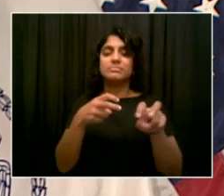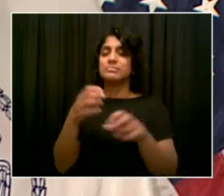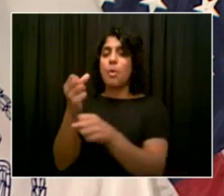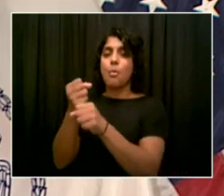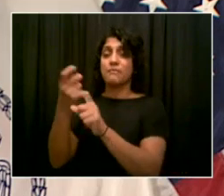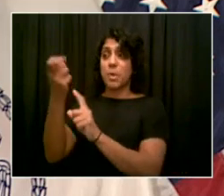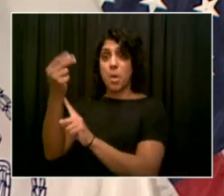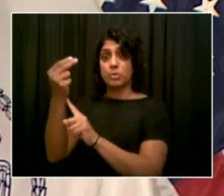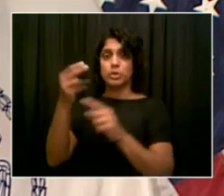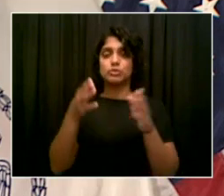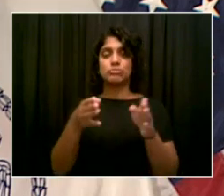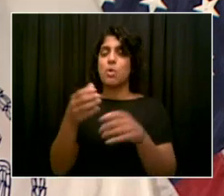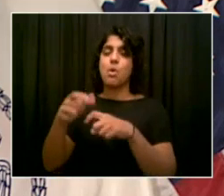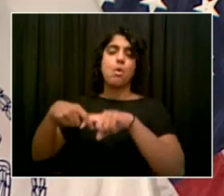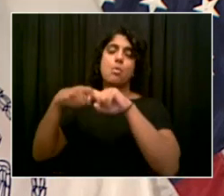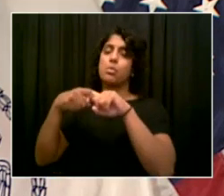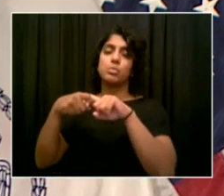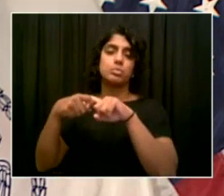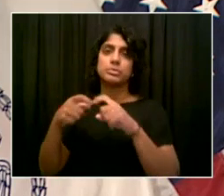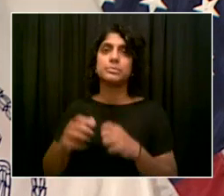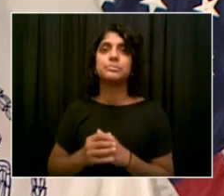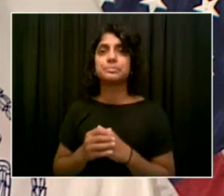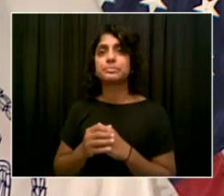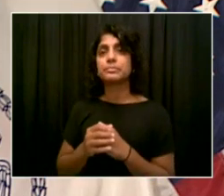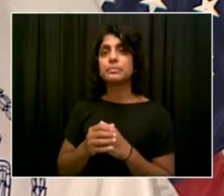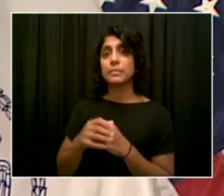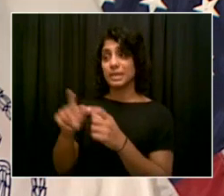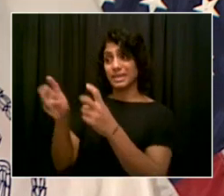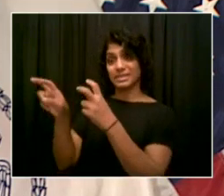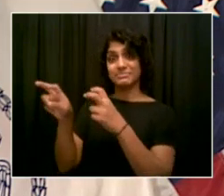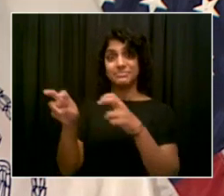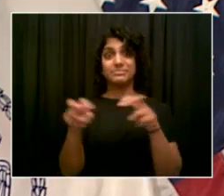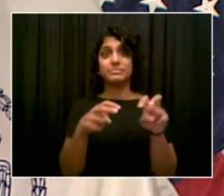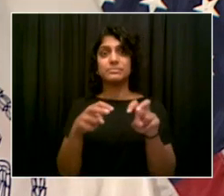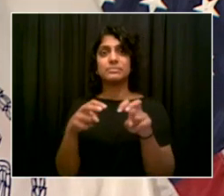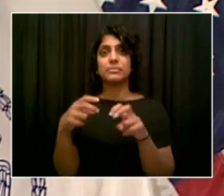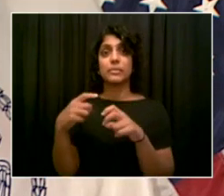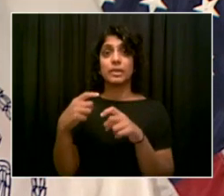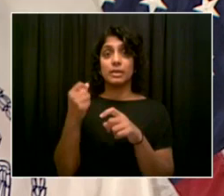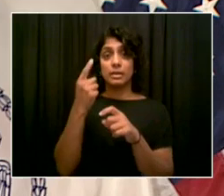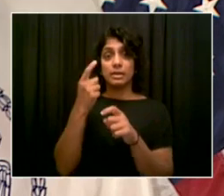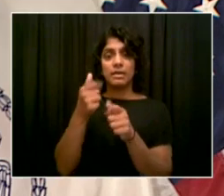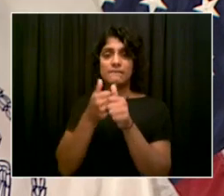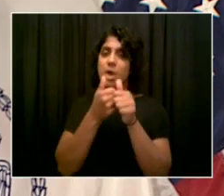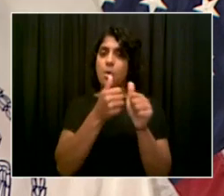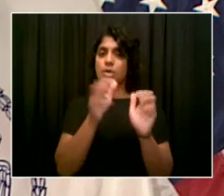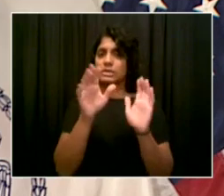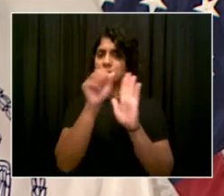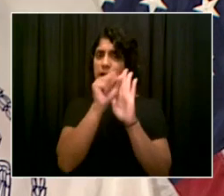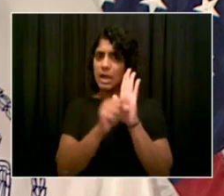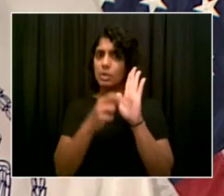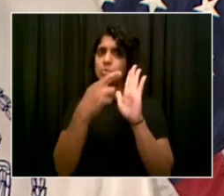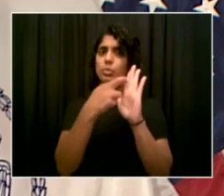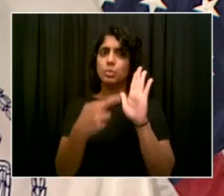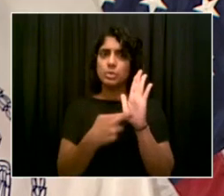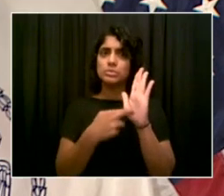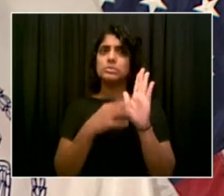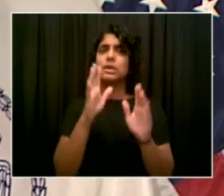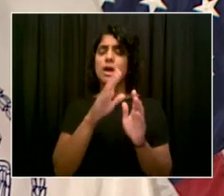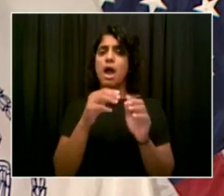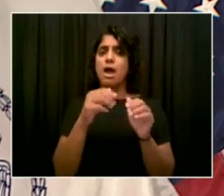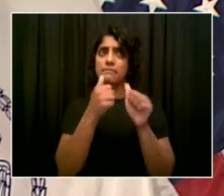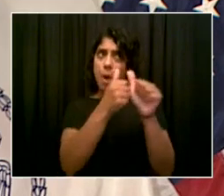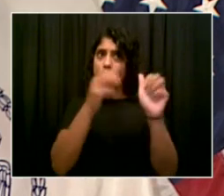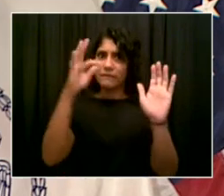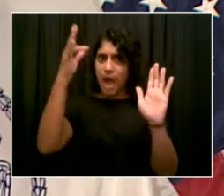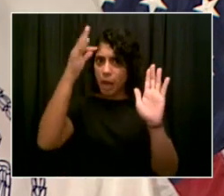constant consultation with our healthcare team about what makes sense to do, and obviously accommodations being granted to people in particular